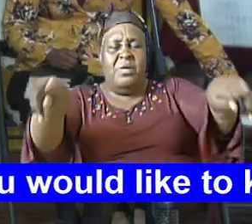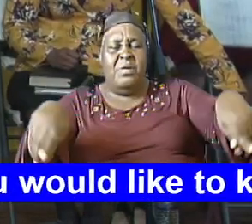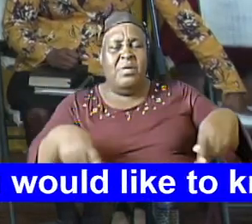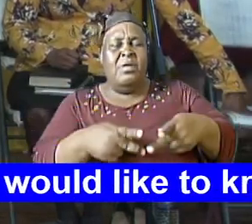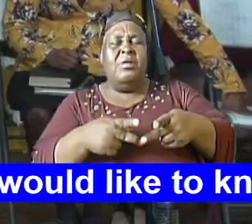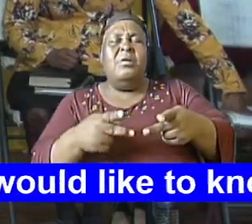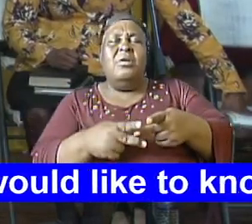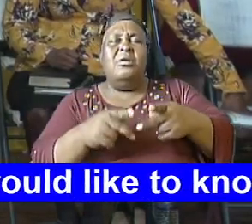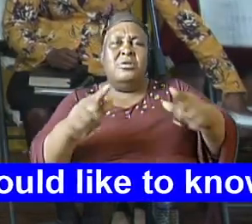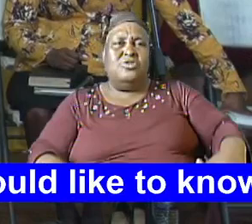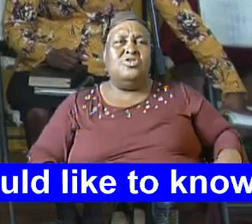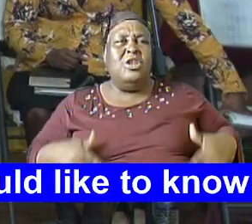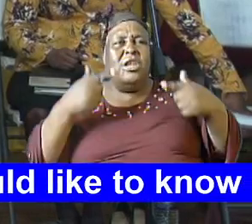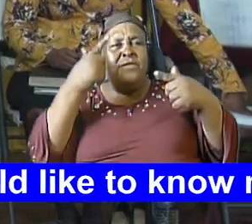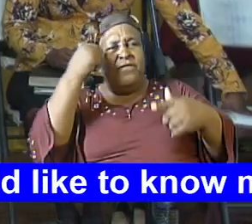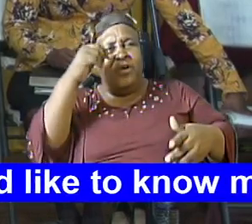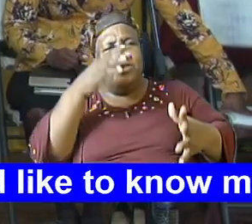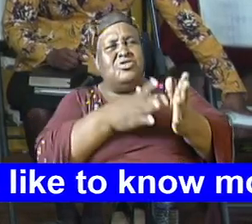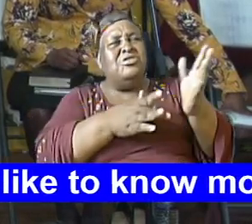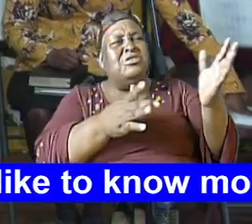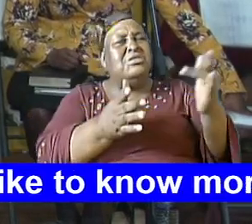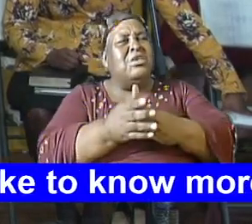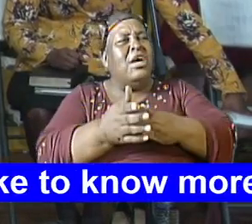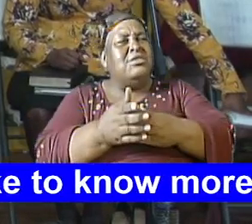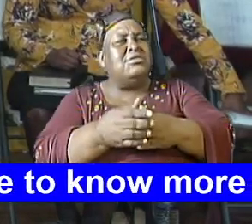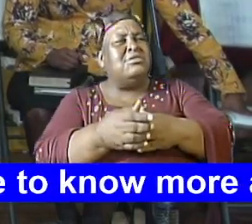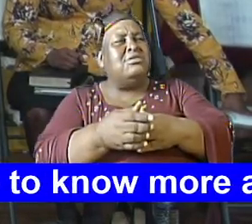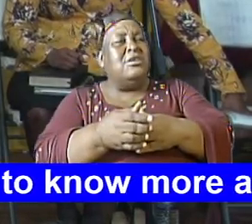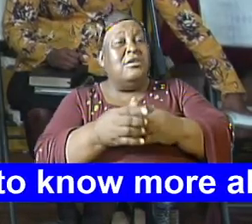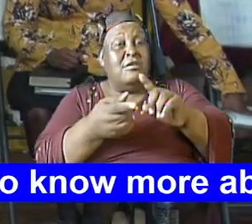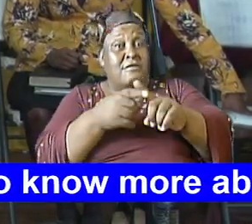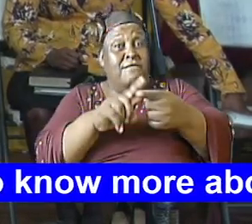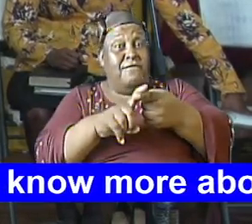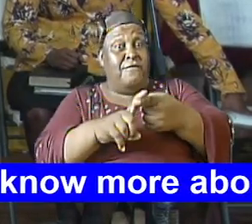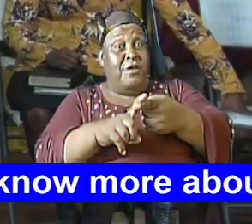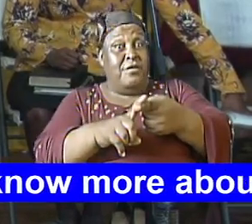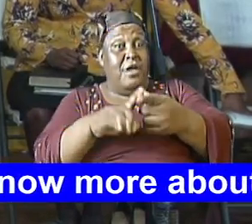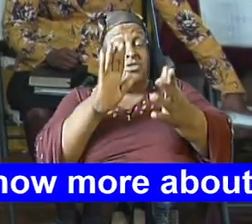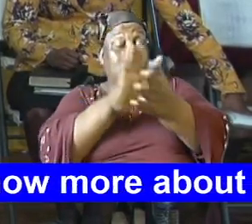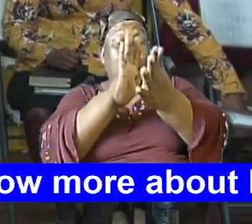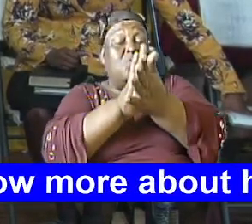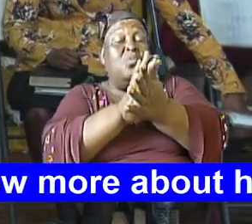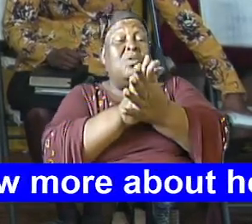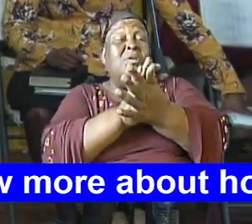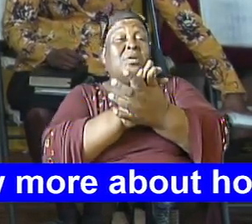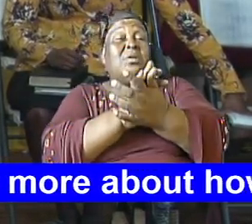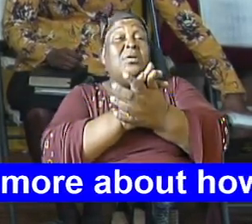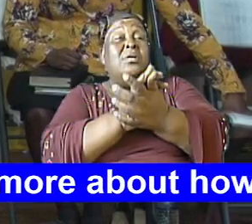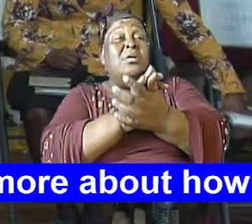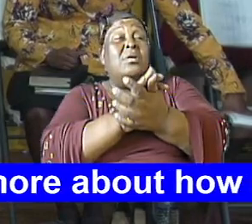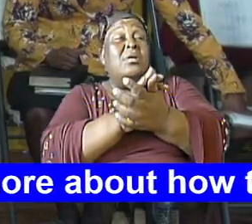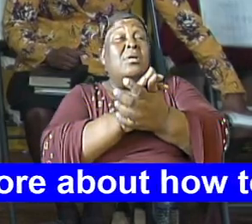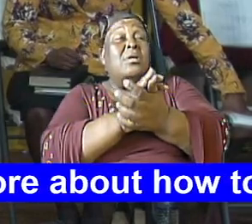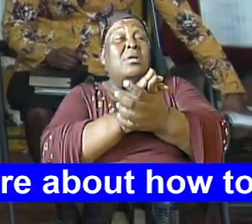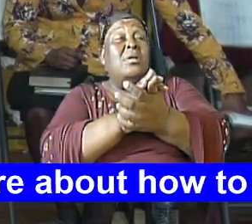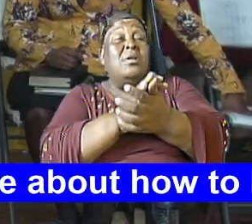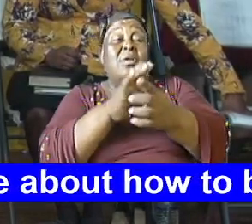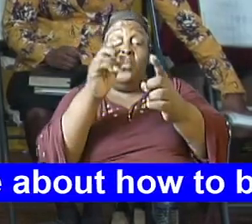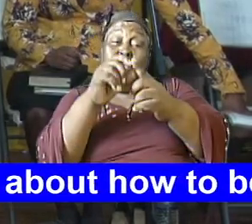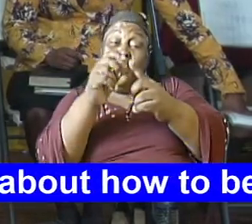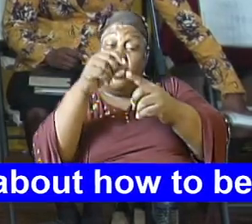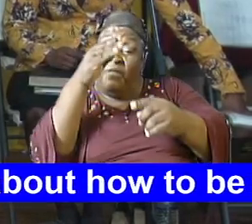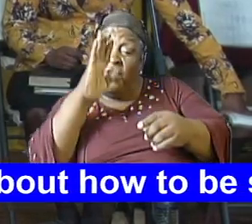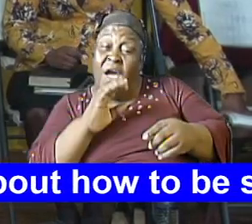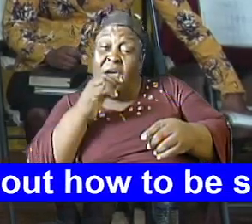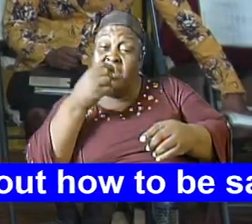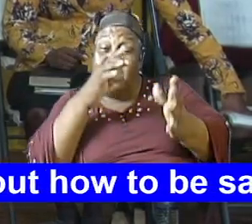to earnestly contend for the faith. Your peers at school pressuring you, you want to say, look, in the word it says this and this and this. All right, we do